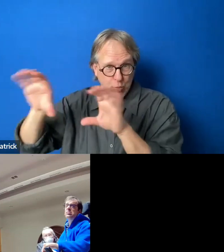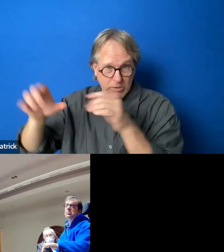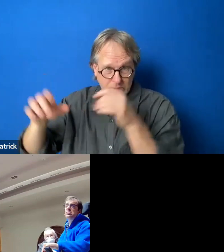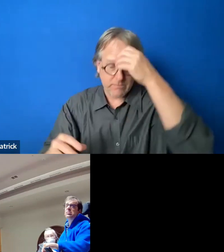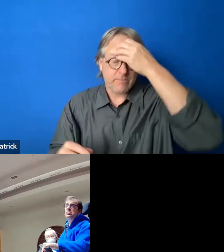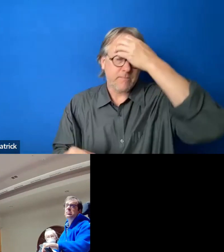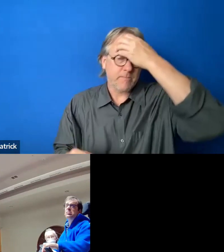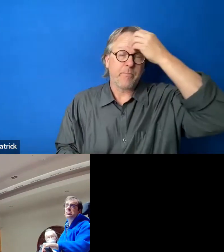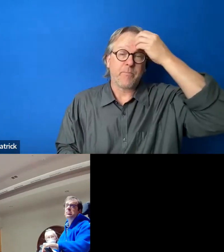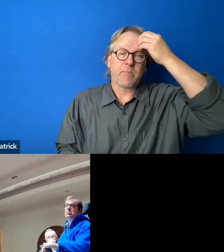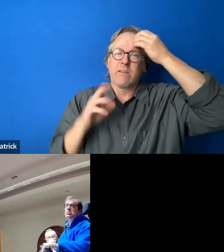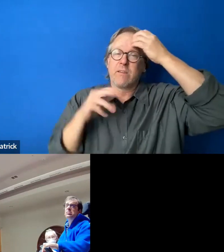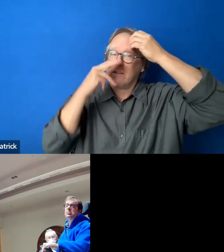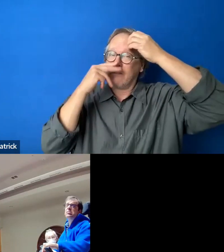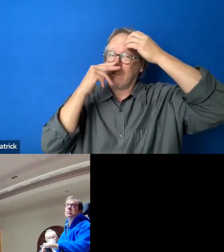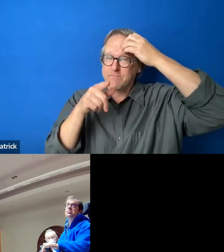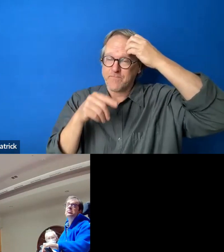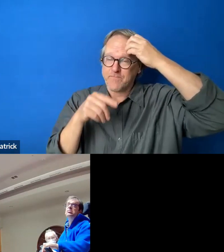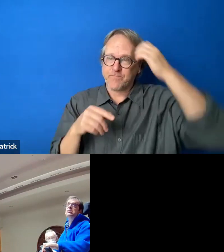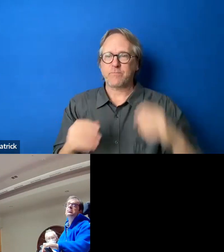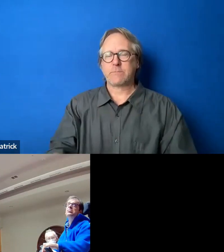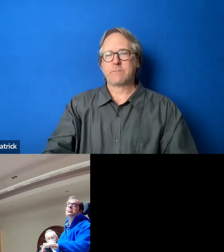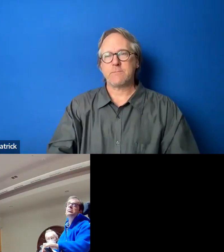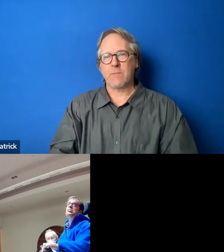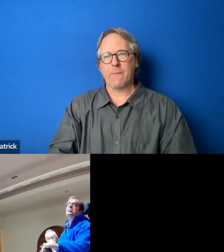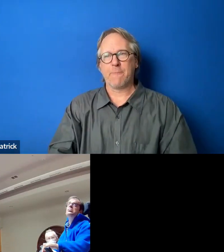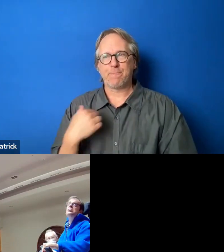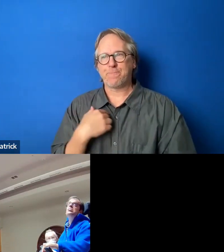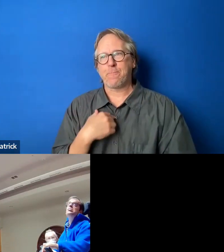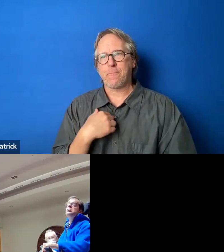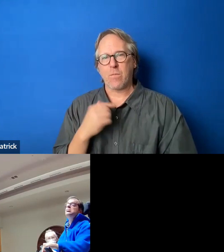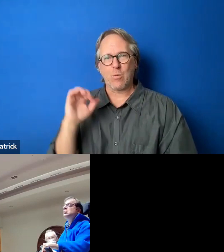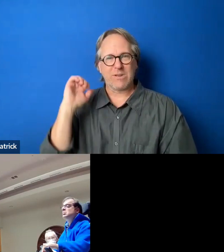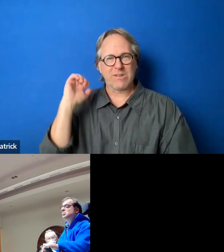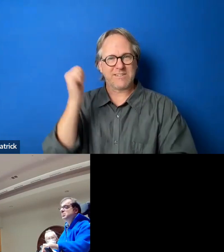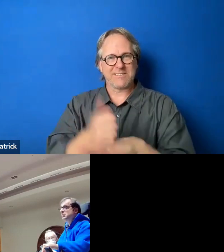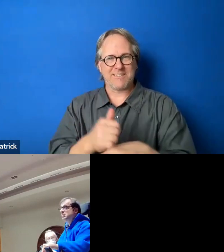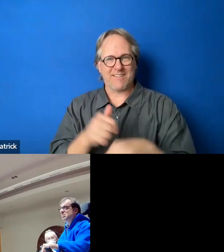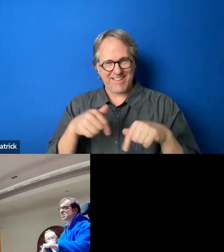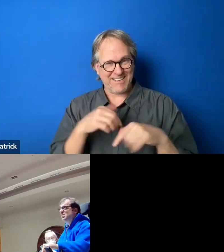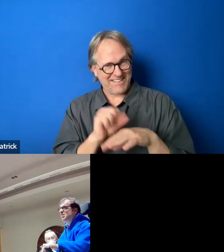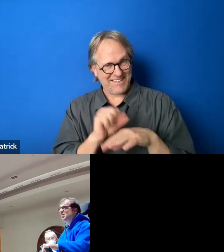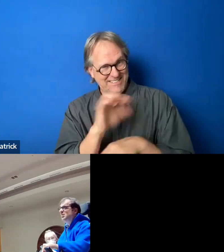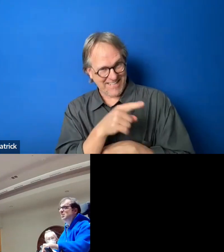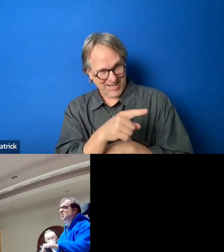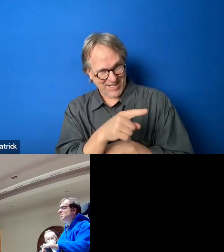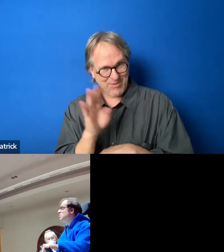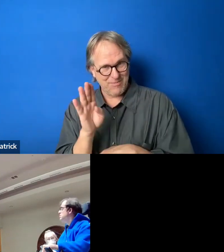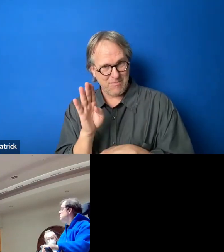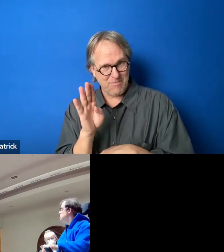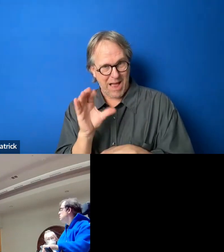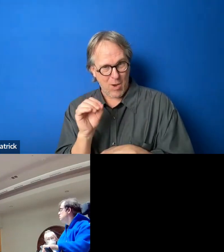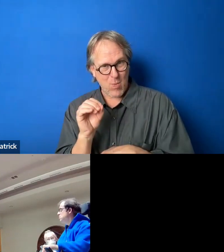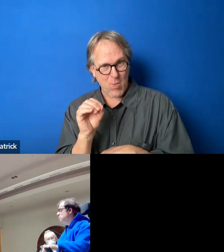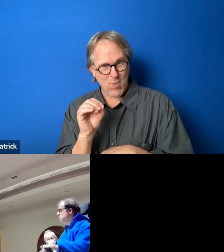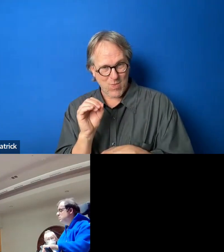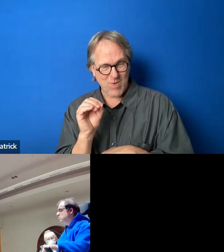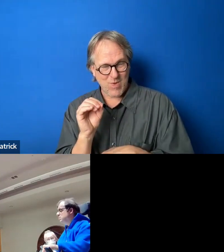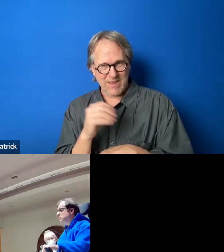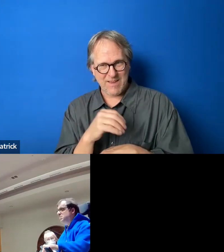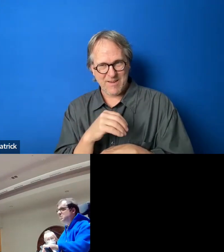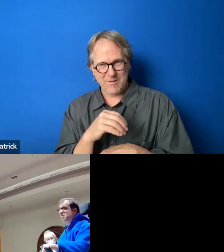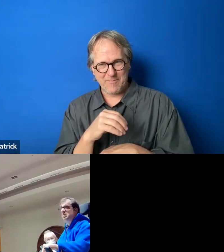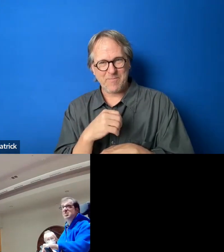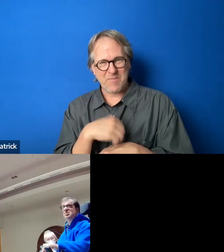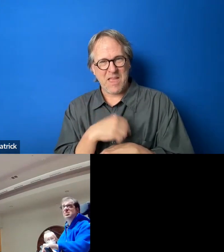Because it's funny, when we arranged to do this, David, and I sent you the biography, I